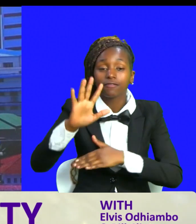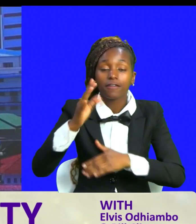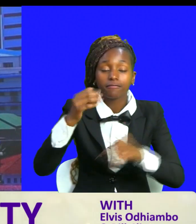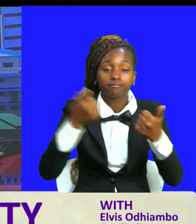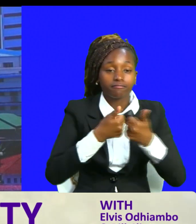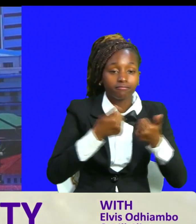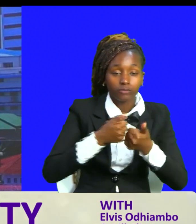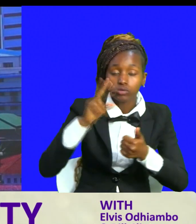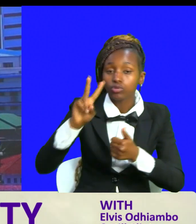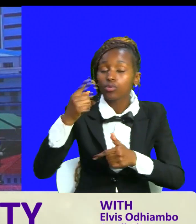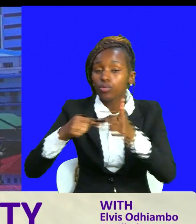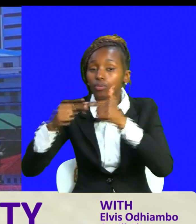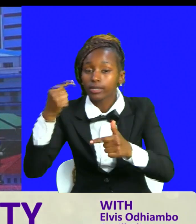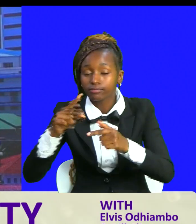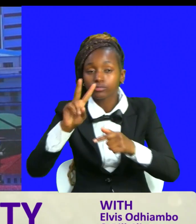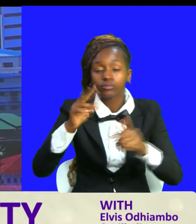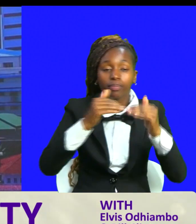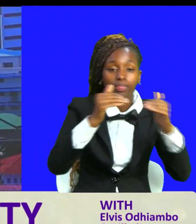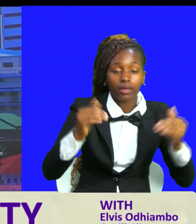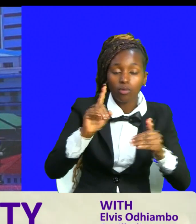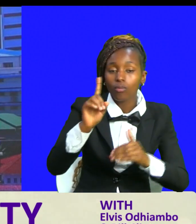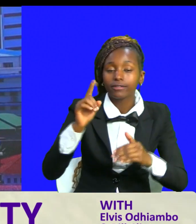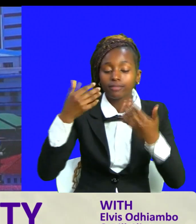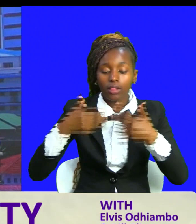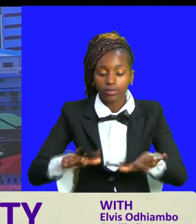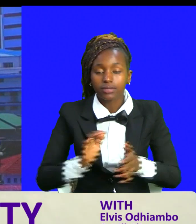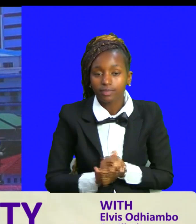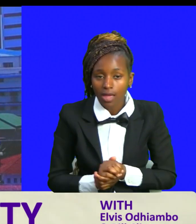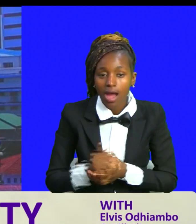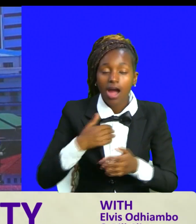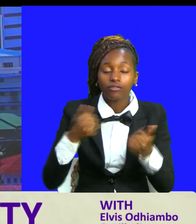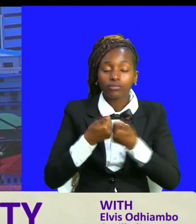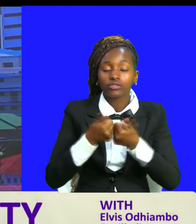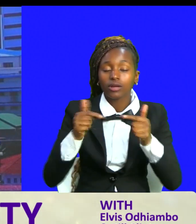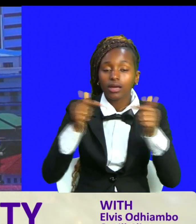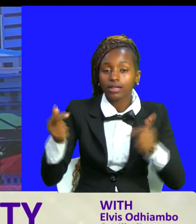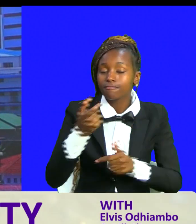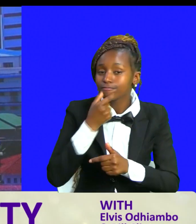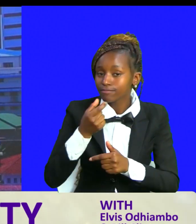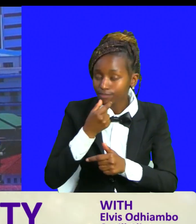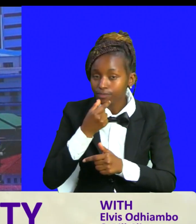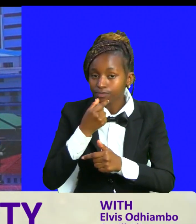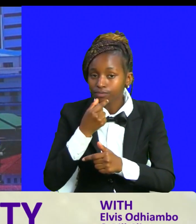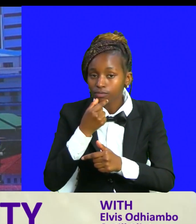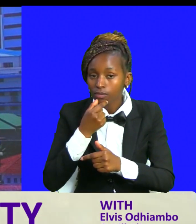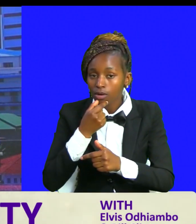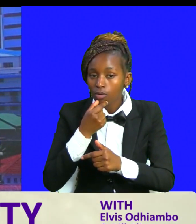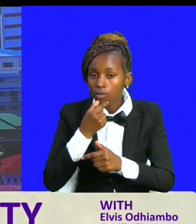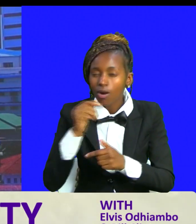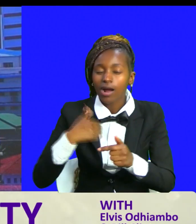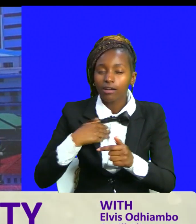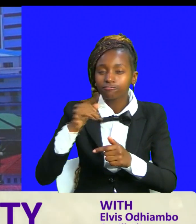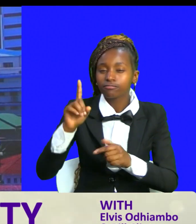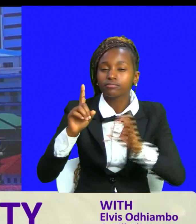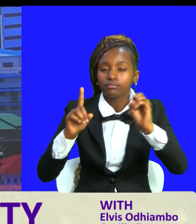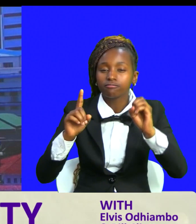wins, 2 draws, and only a single loss. They played against Gor Mahia, managed to hold off the current champions to a 1-1 draw. I